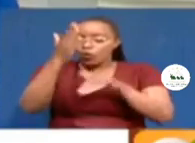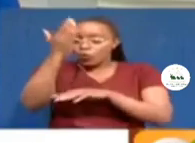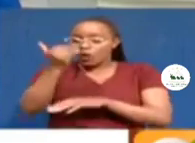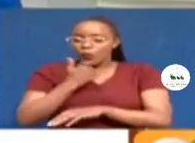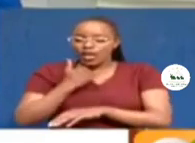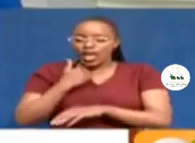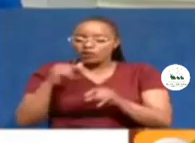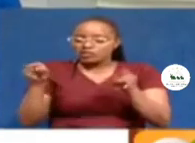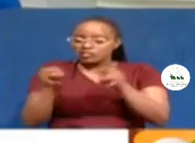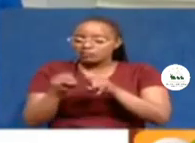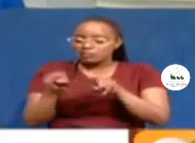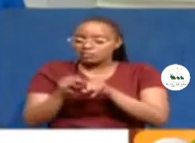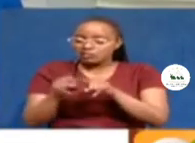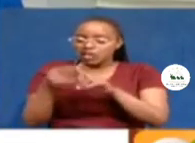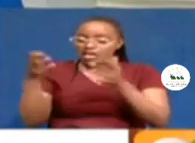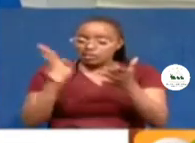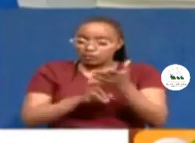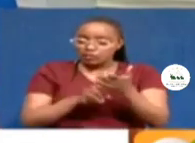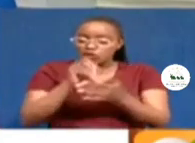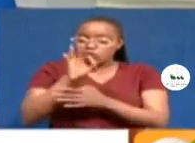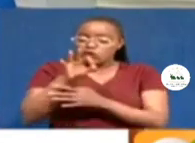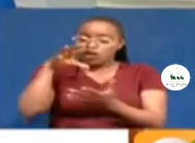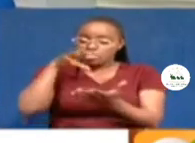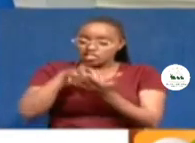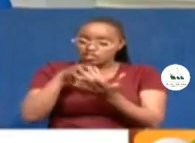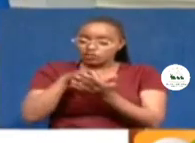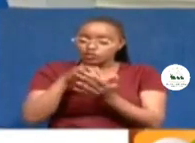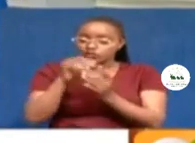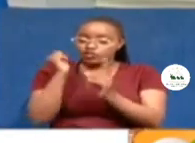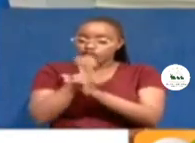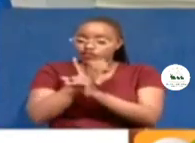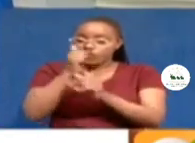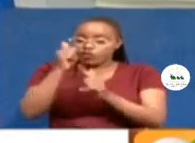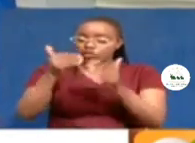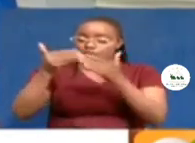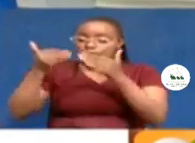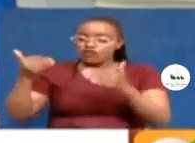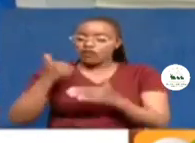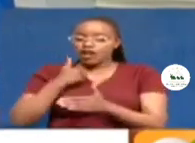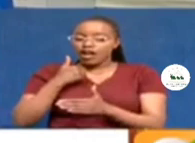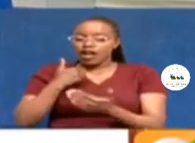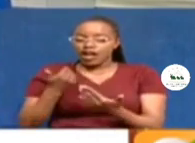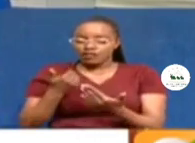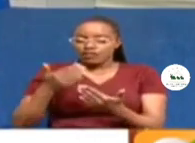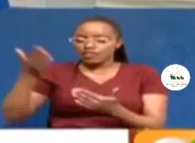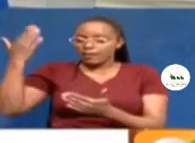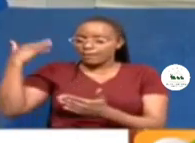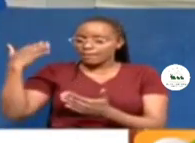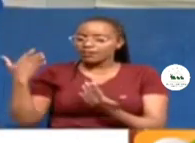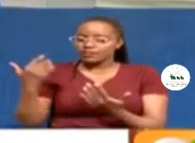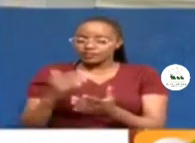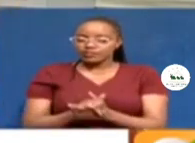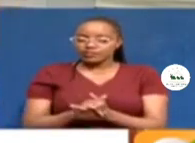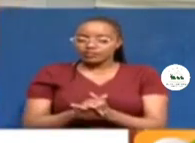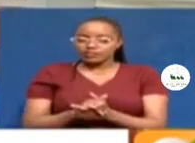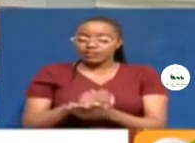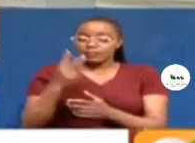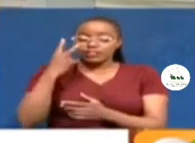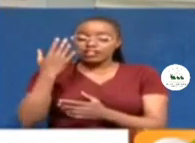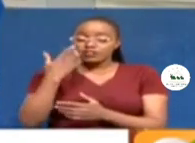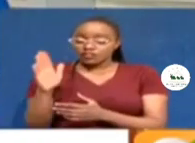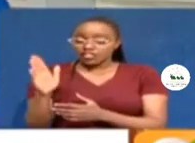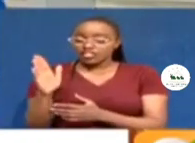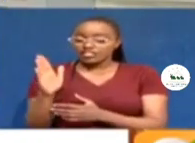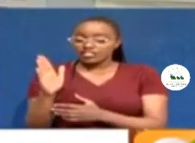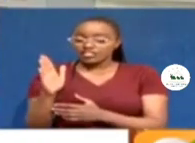have the kind of, a repeat of the kind of situation that we have had in the past. I have seen